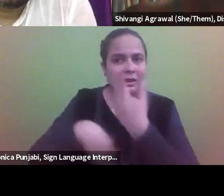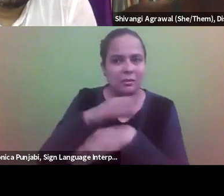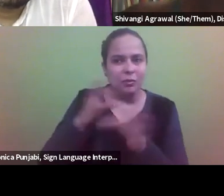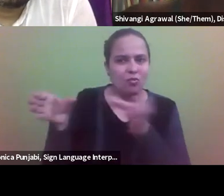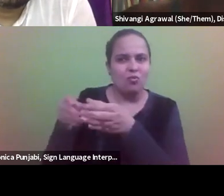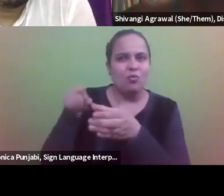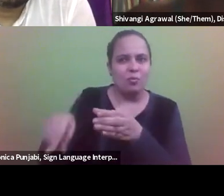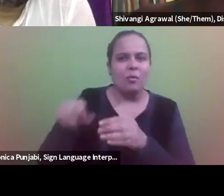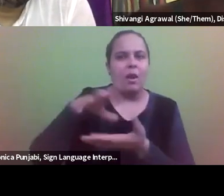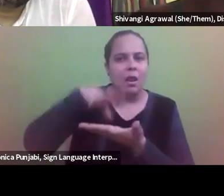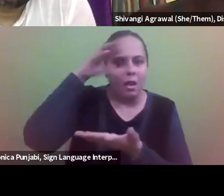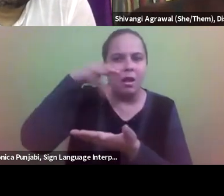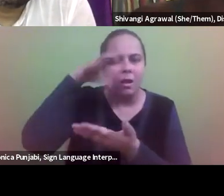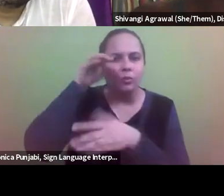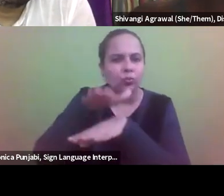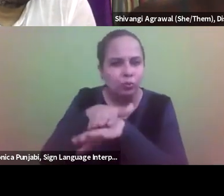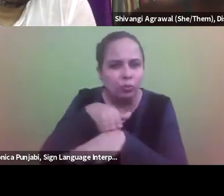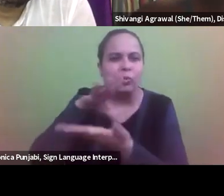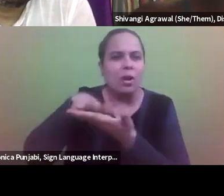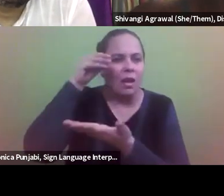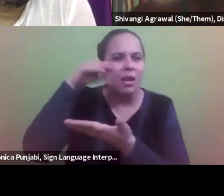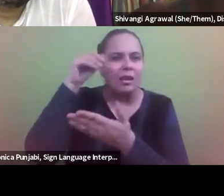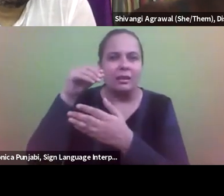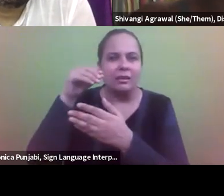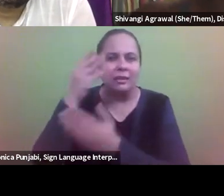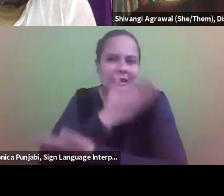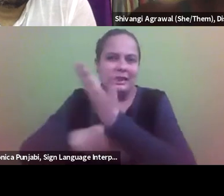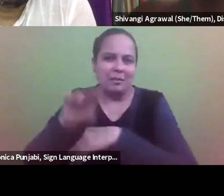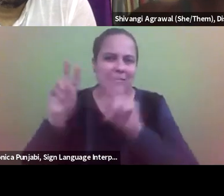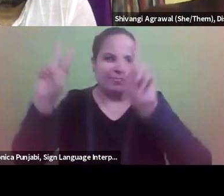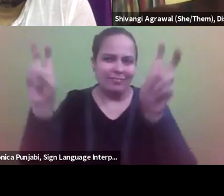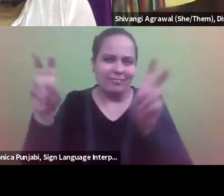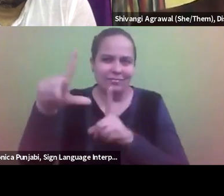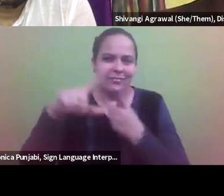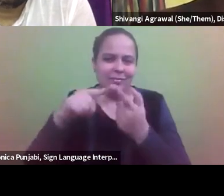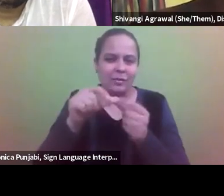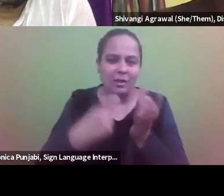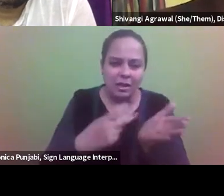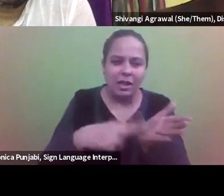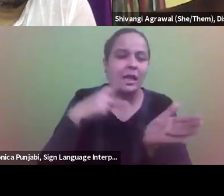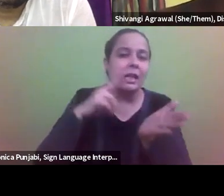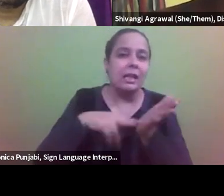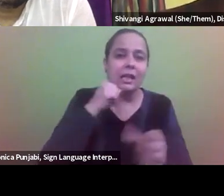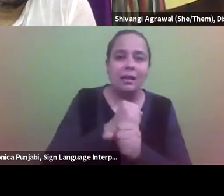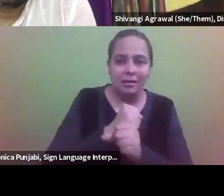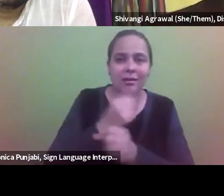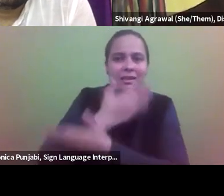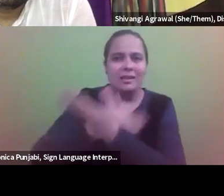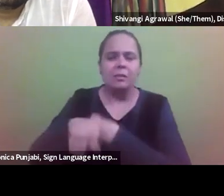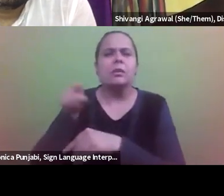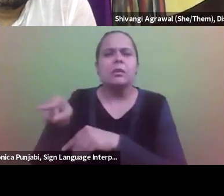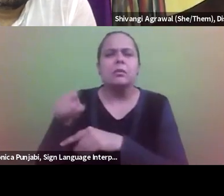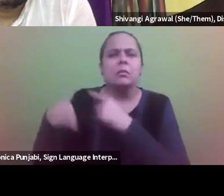pressures they face on the back end from broader society. Thank you.